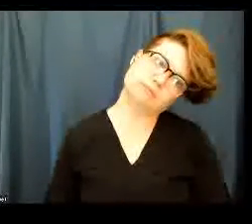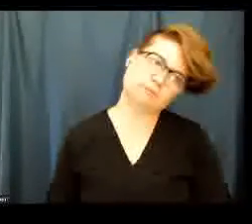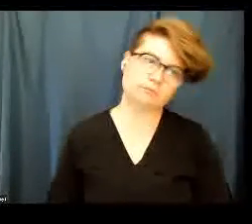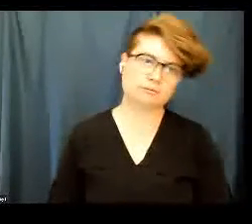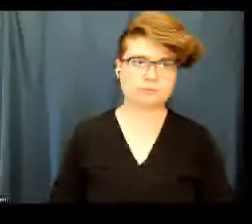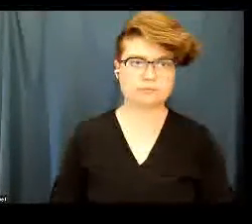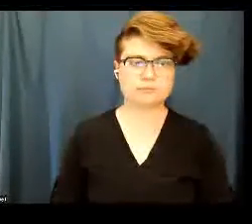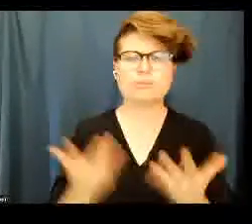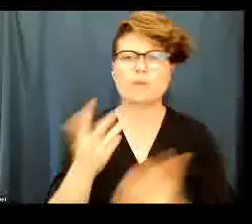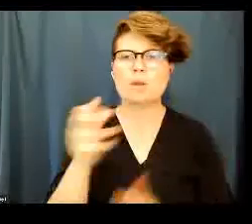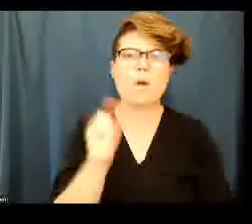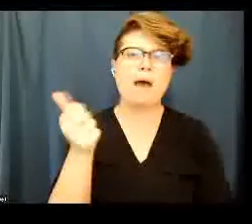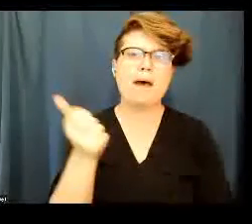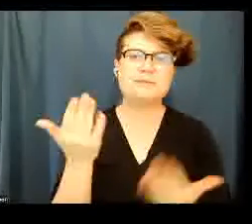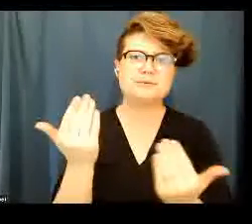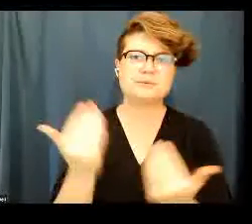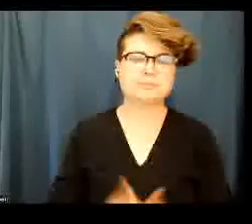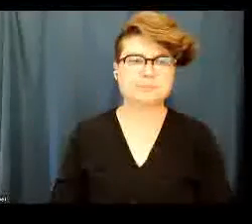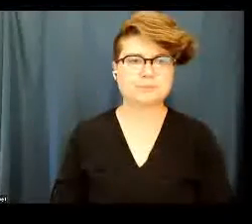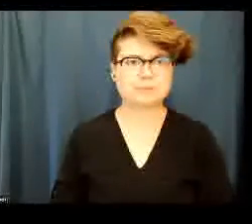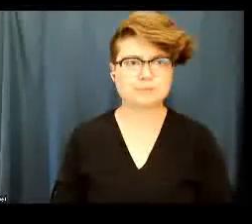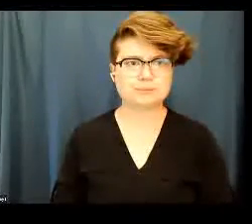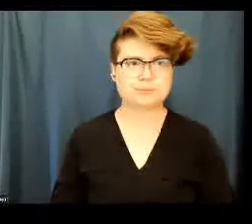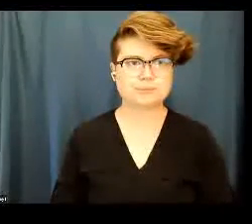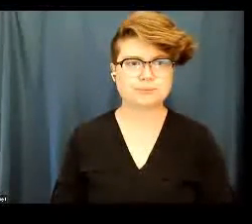What else?